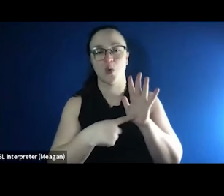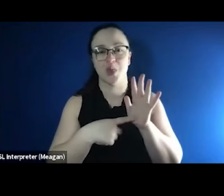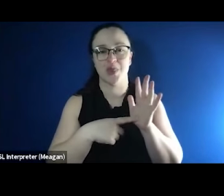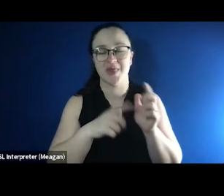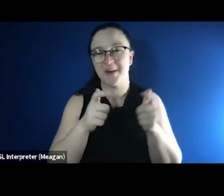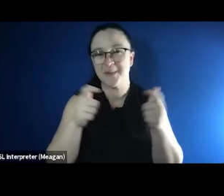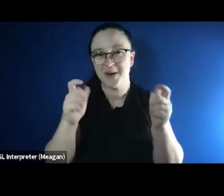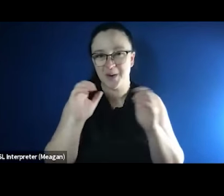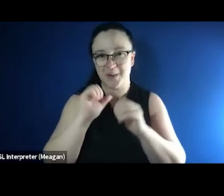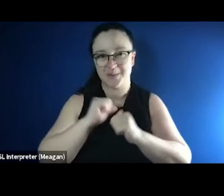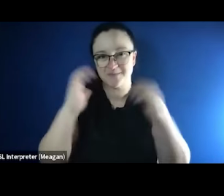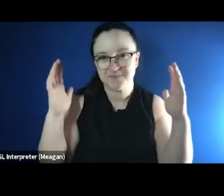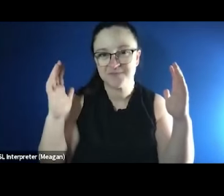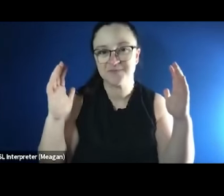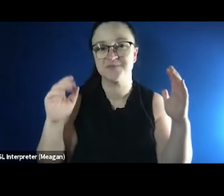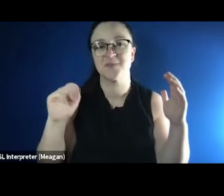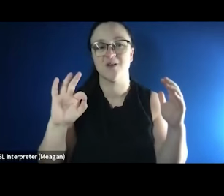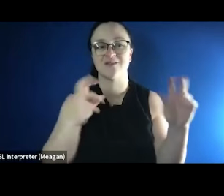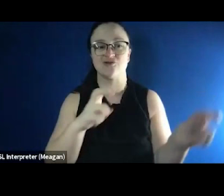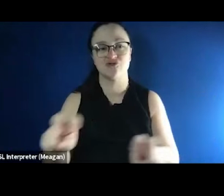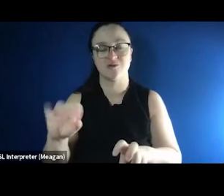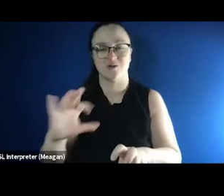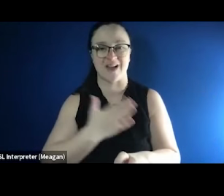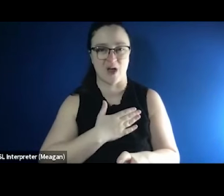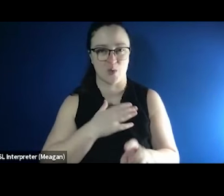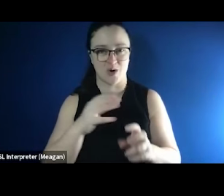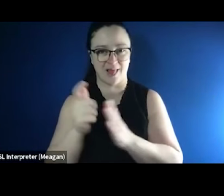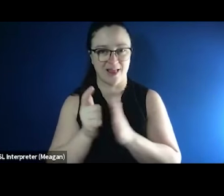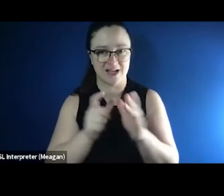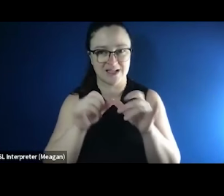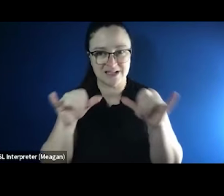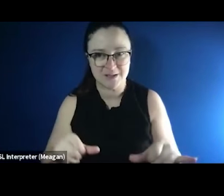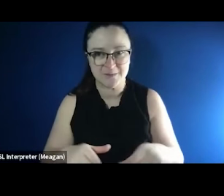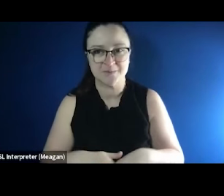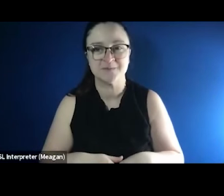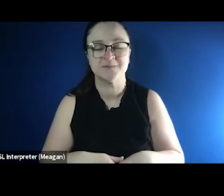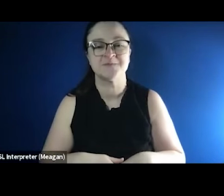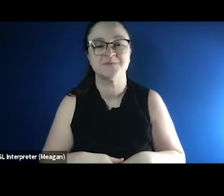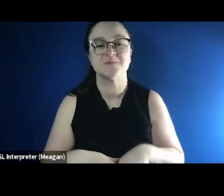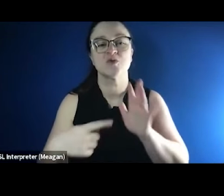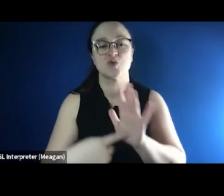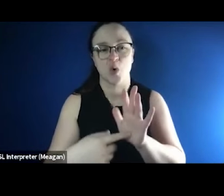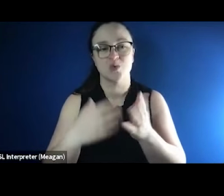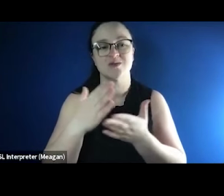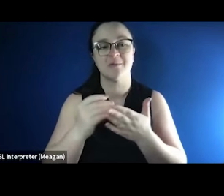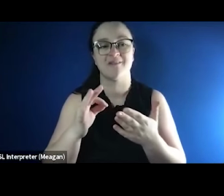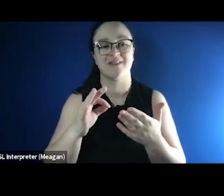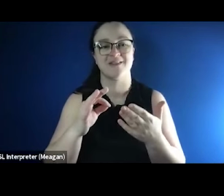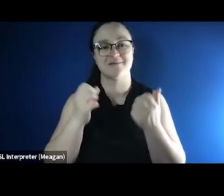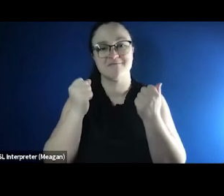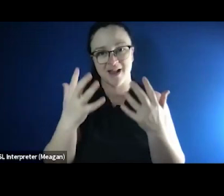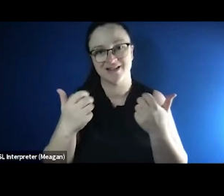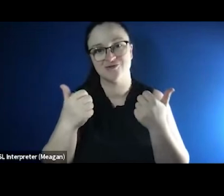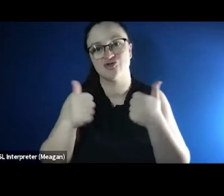shifting demography in our criminal legal system or criminal justice system, highlight some of these multifaceted and interrelated challenges of older